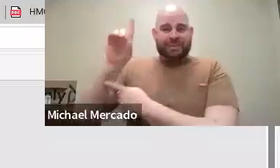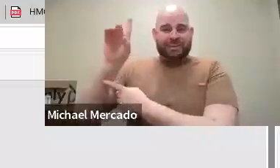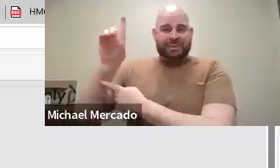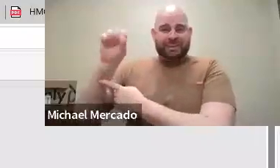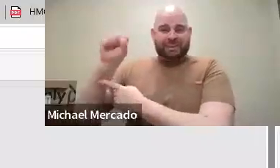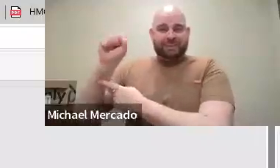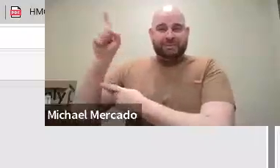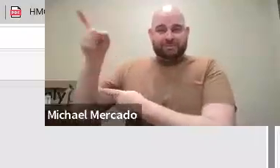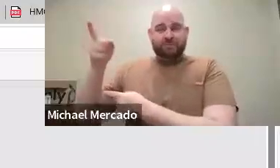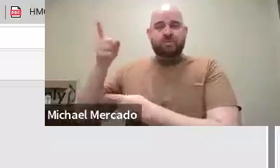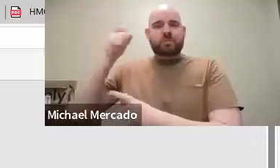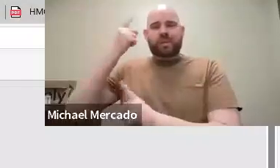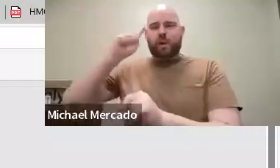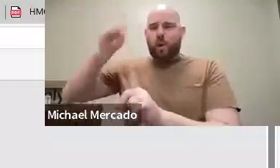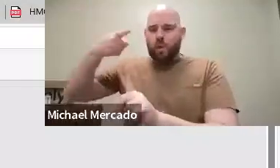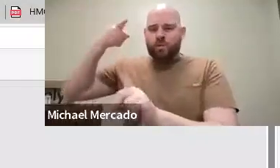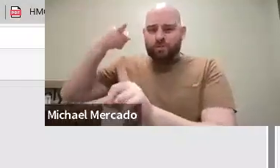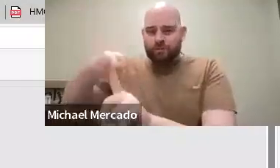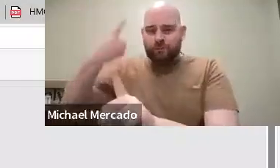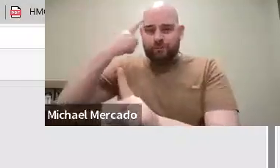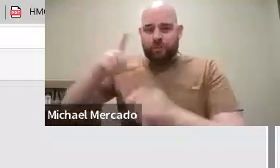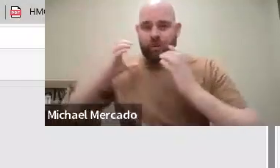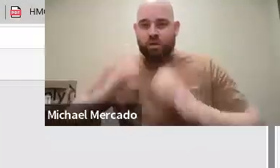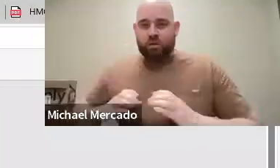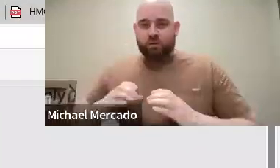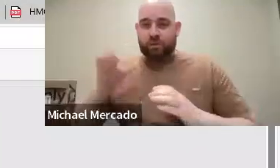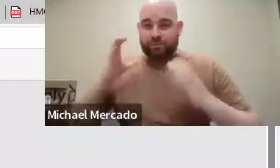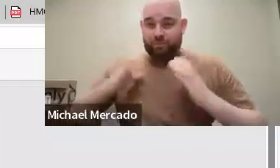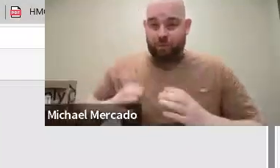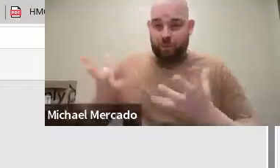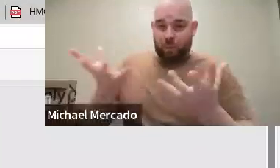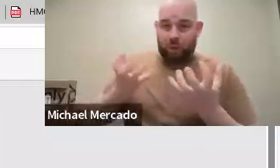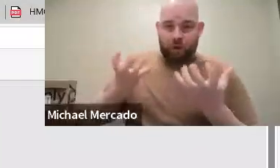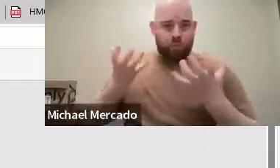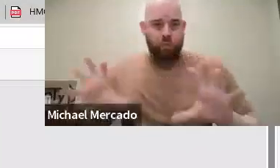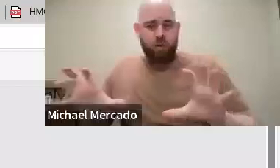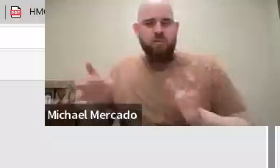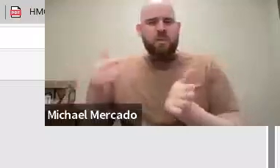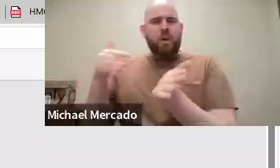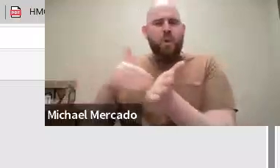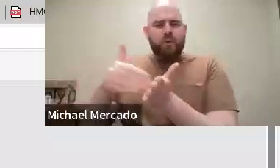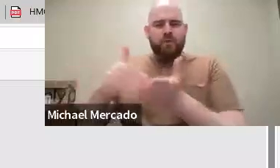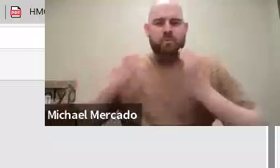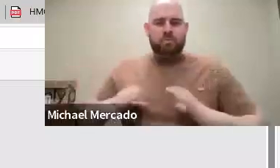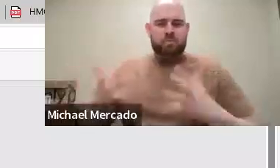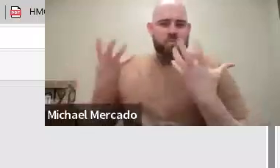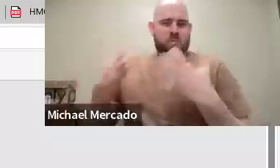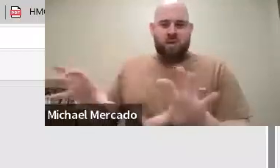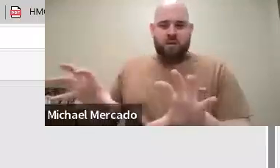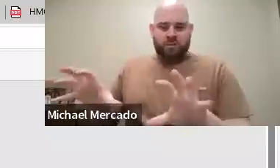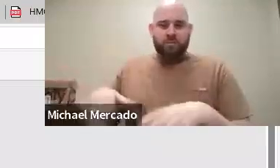because we got these communication cards from the Department of Developmental Services, but those usually are for